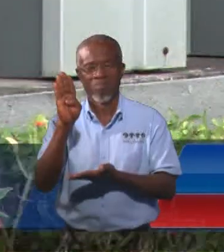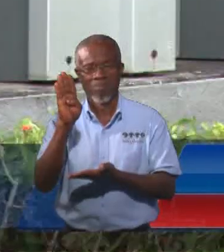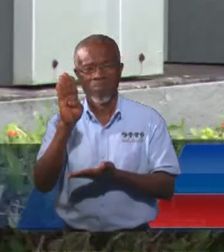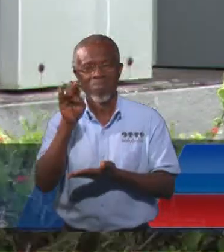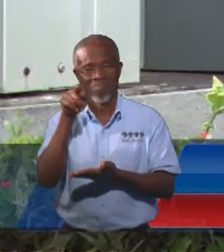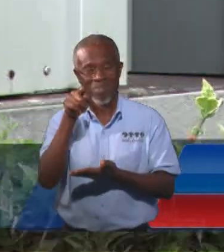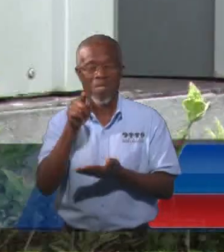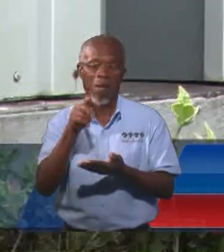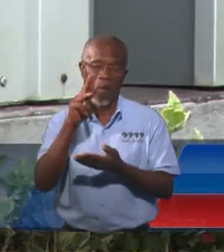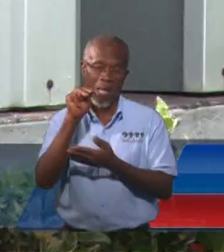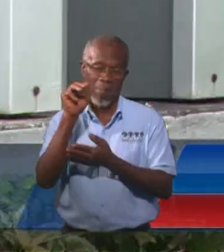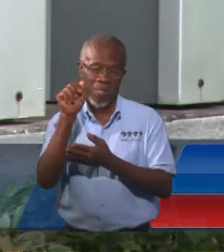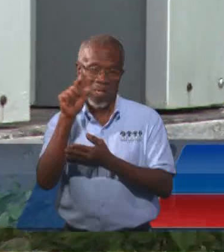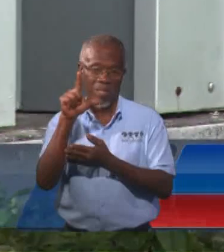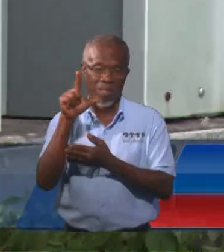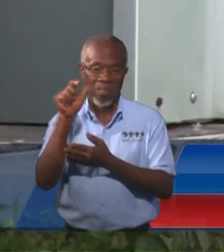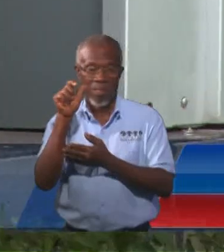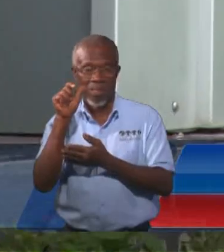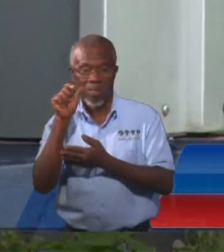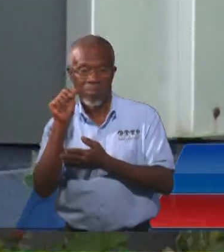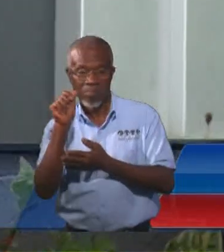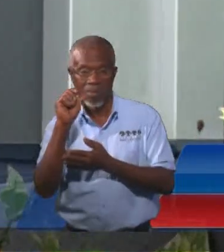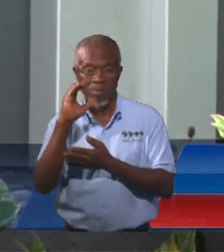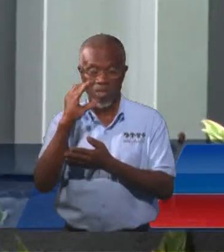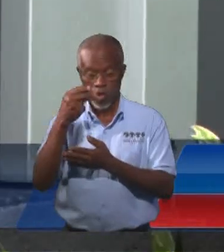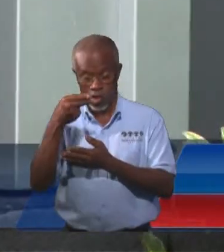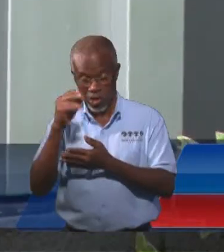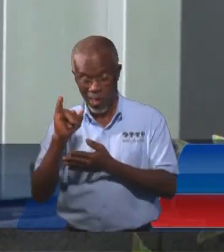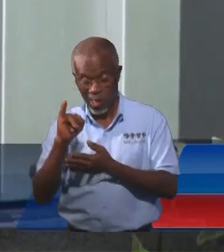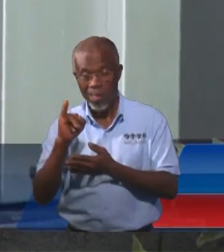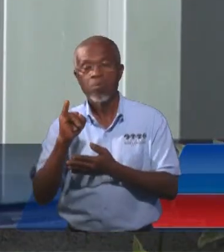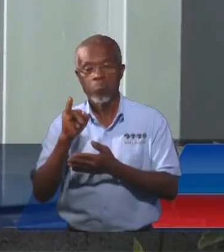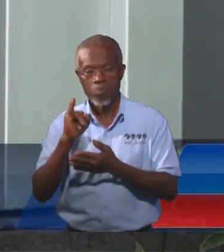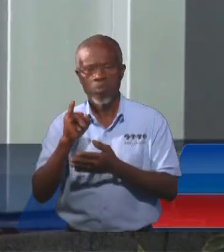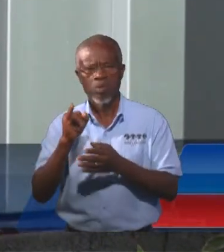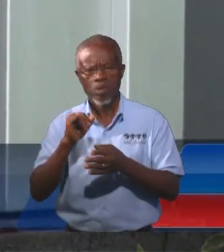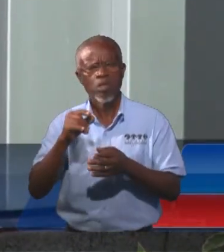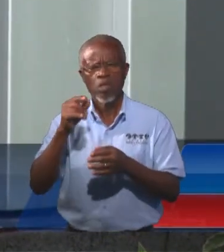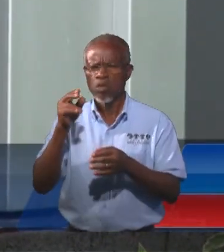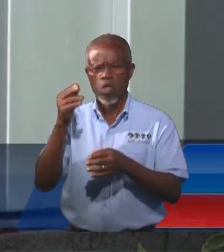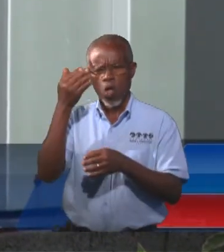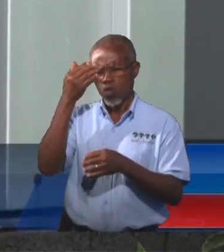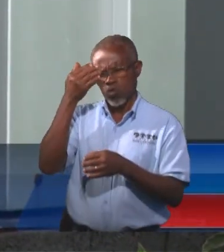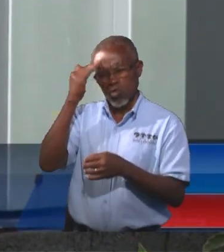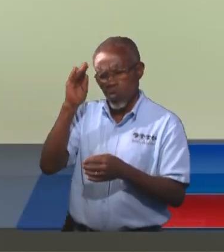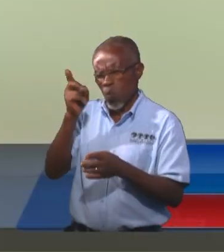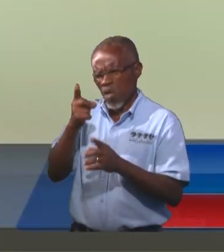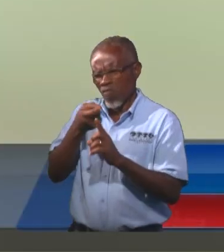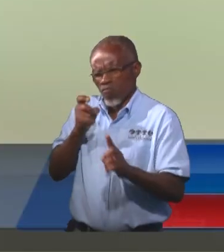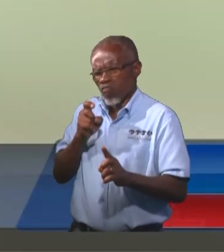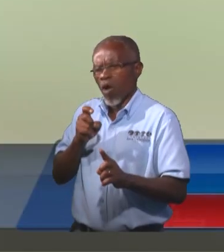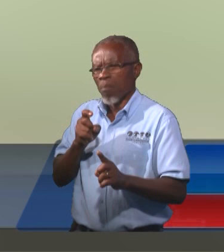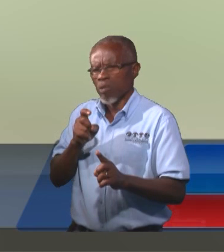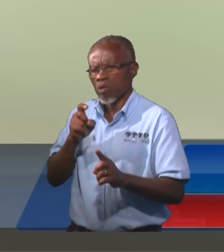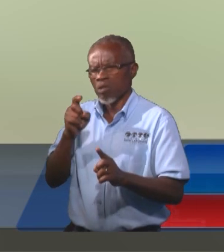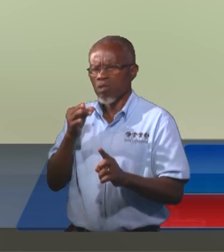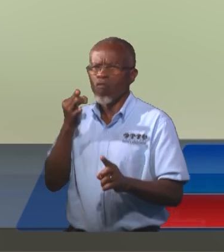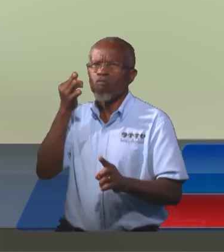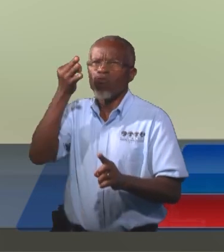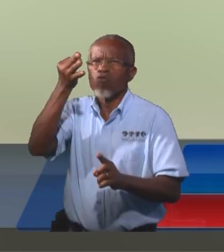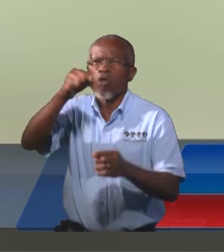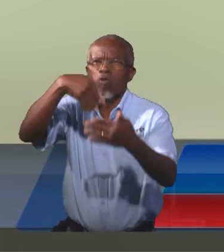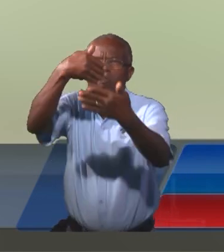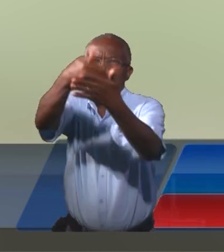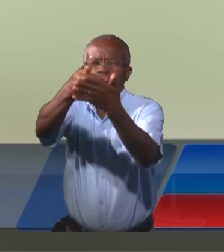Malachi Duncan, not knowing where you come from to determine who you can be is a personal mantra of his. He is living